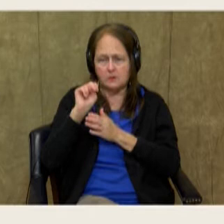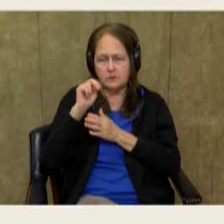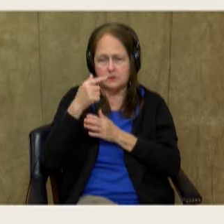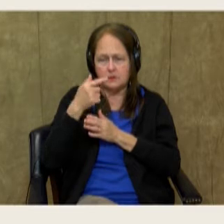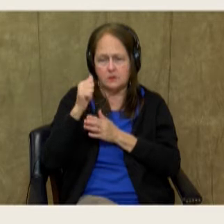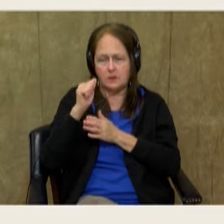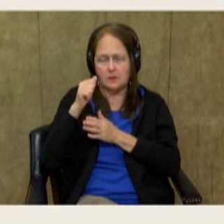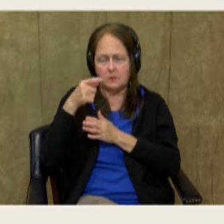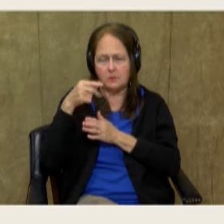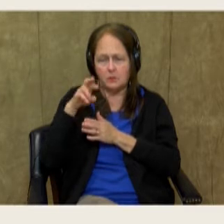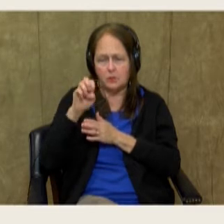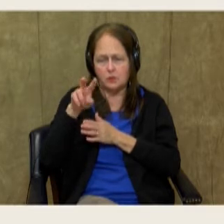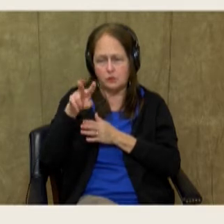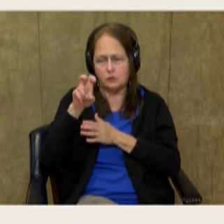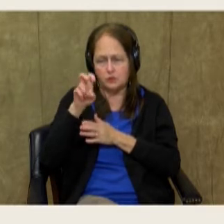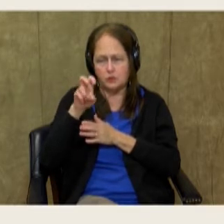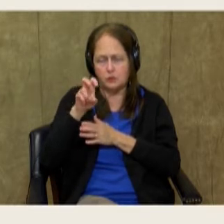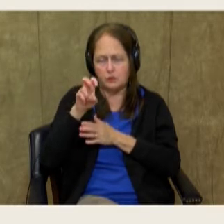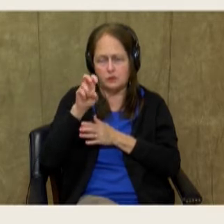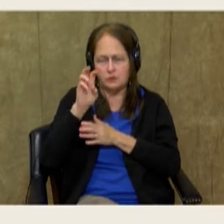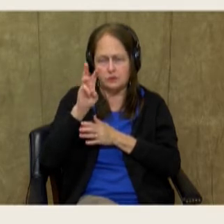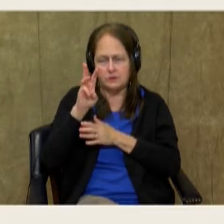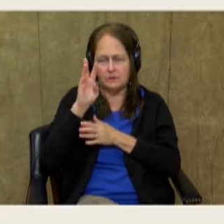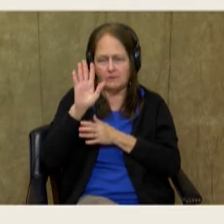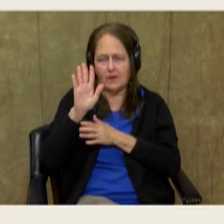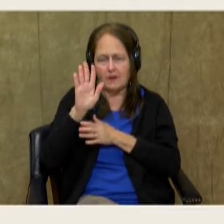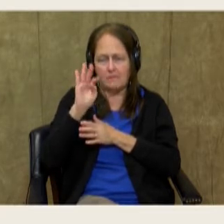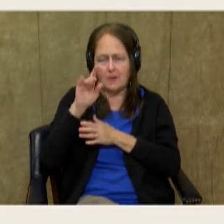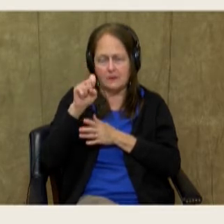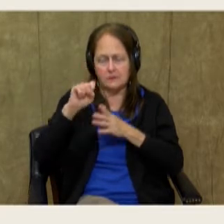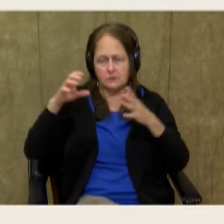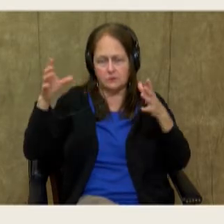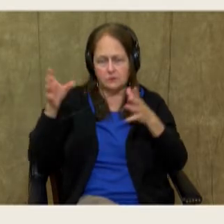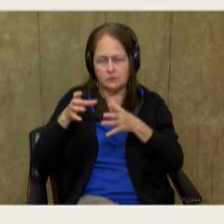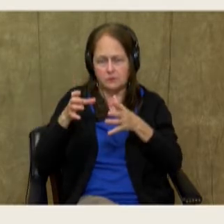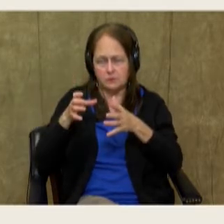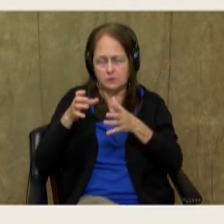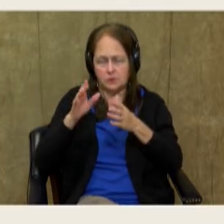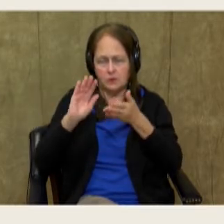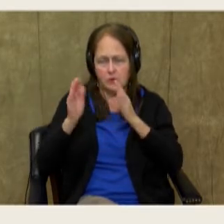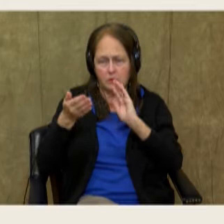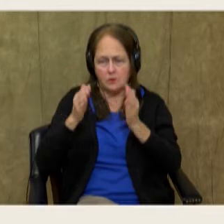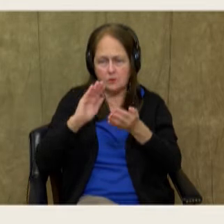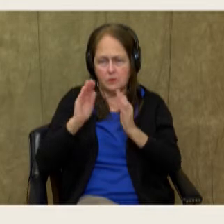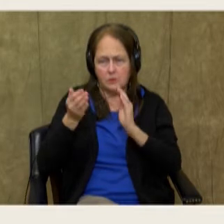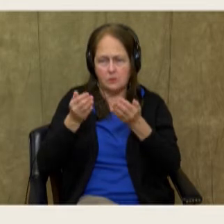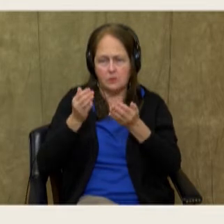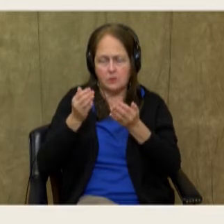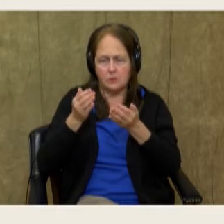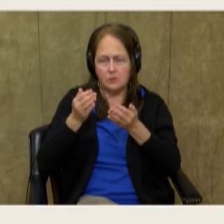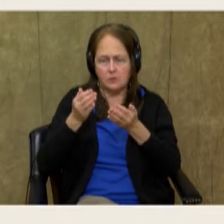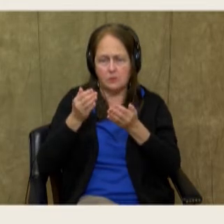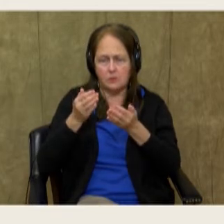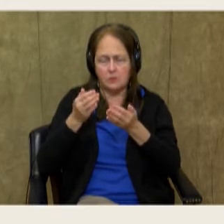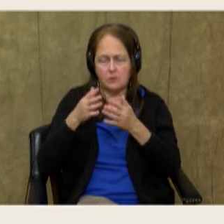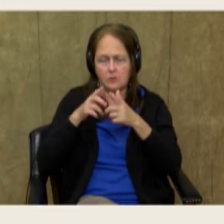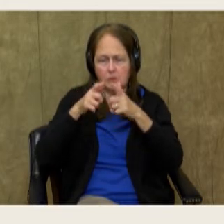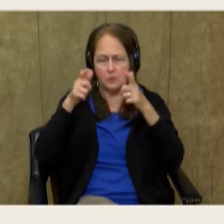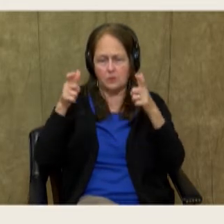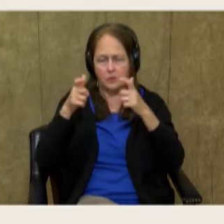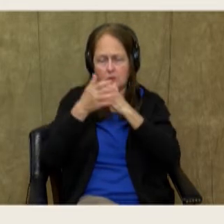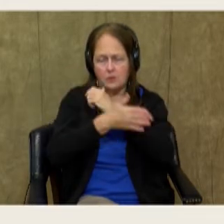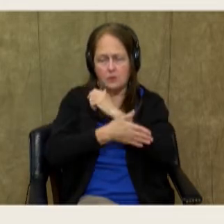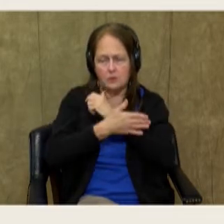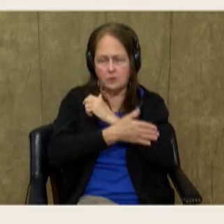Singapore, okay, only 265 square miles. Okay, that's pretty small, but let's compare that to the larger